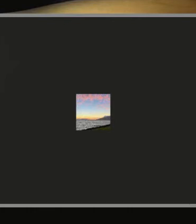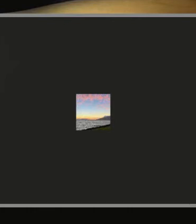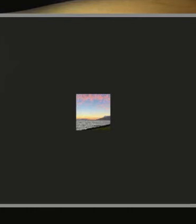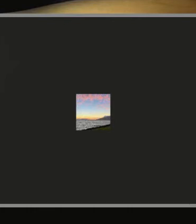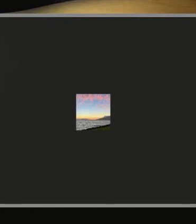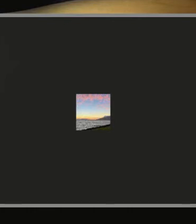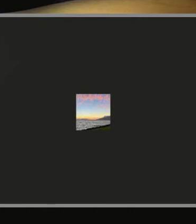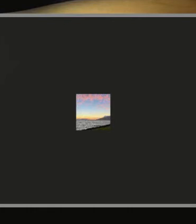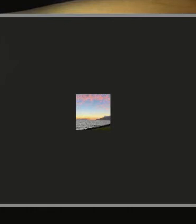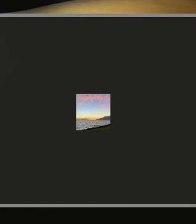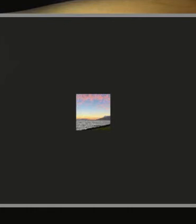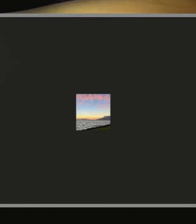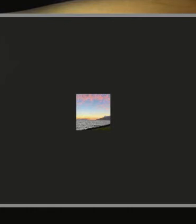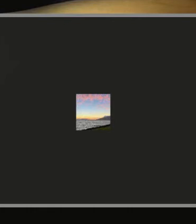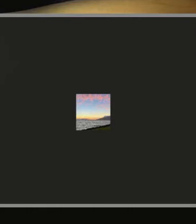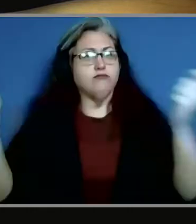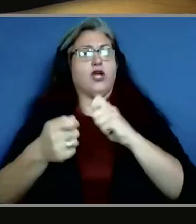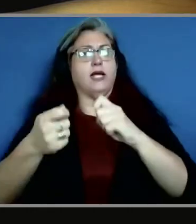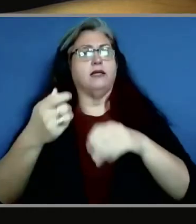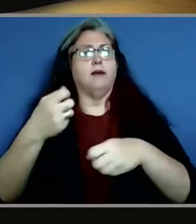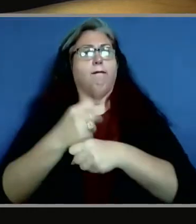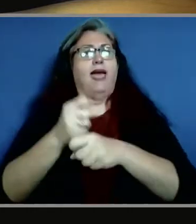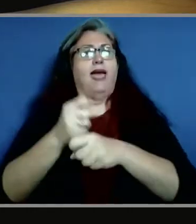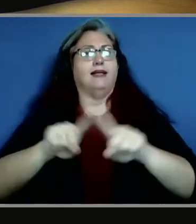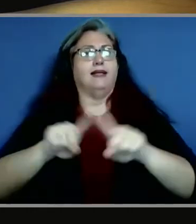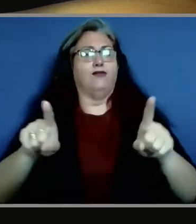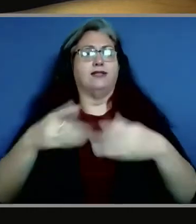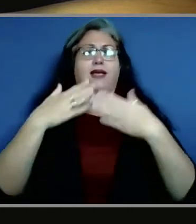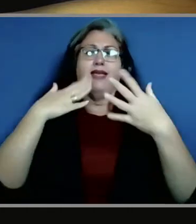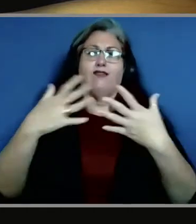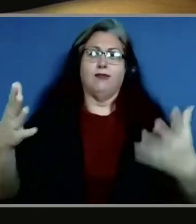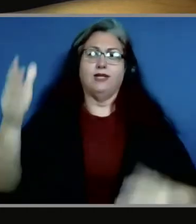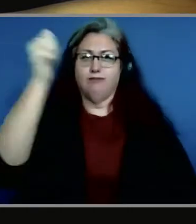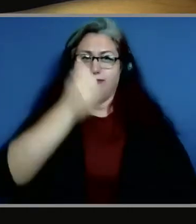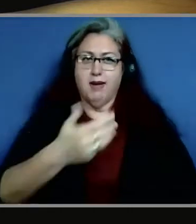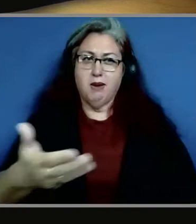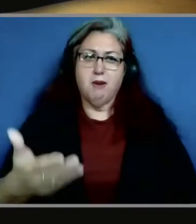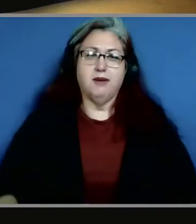make a difference in our community. Thank you very much. Aloha.